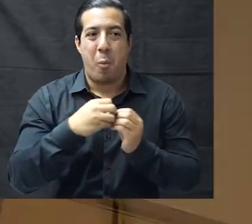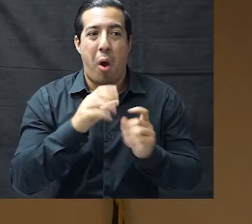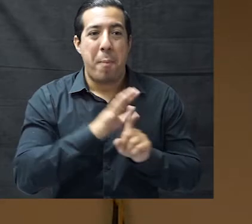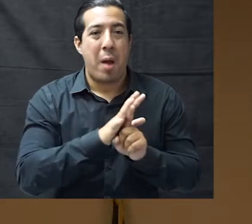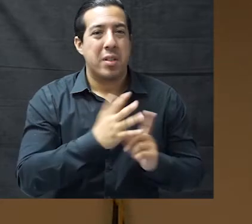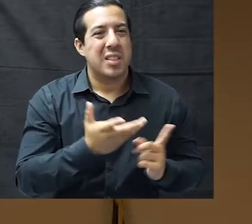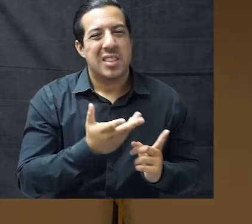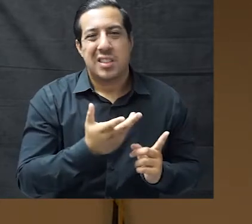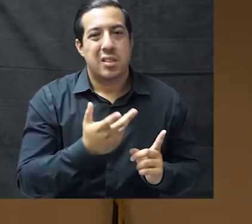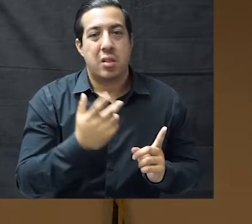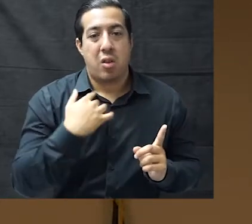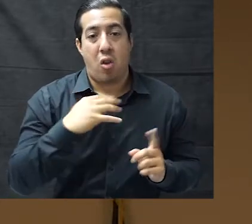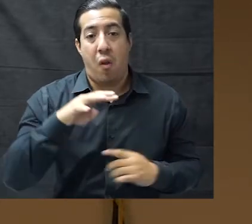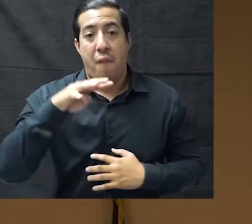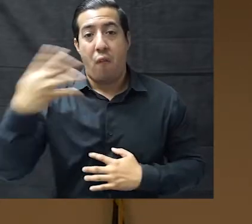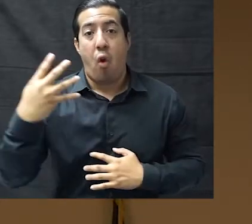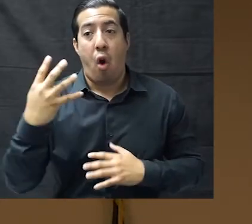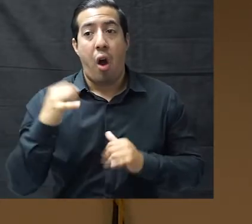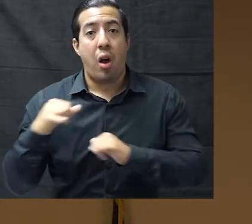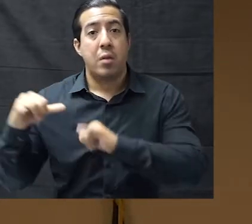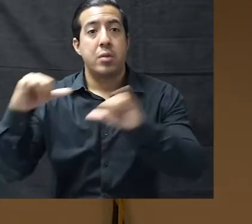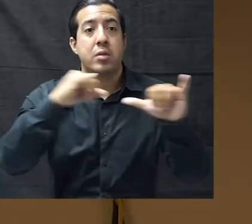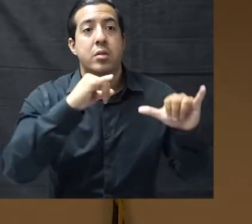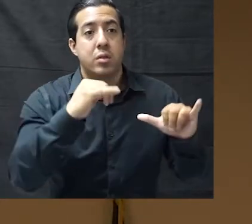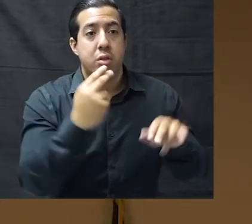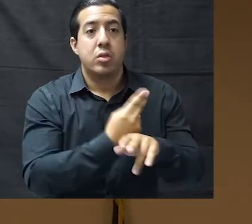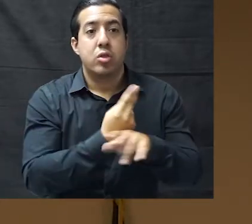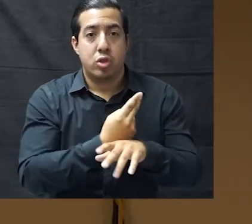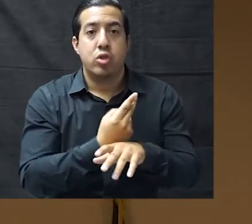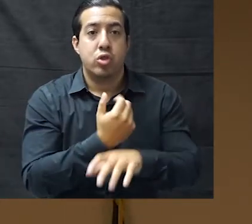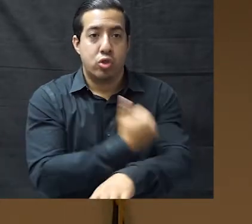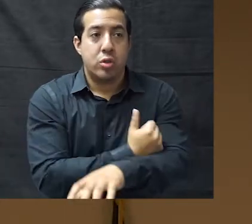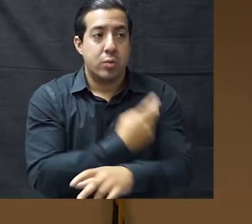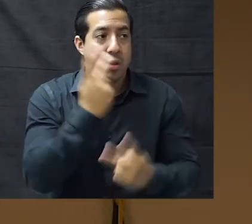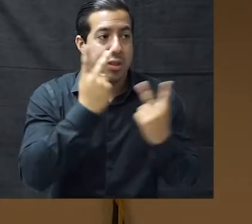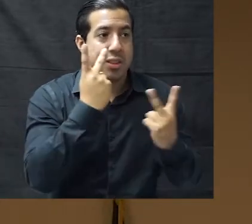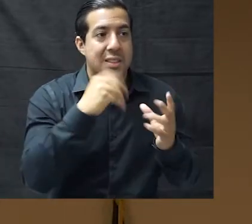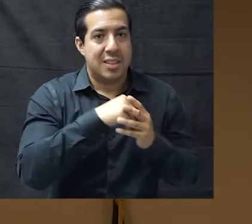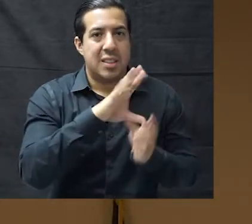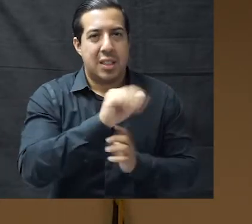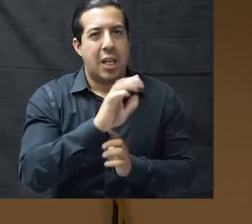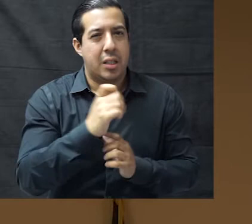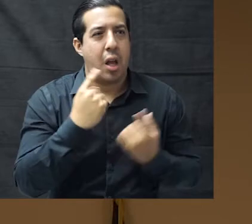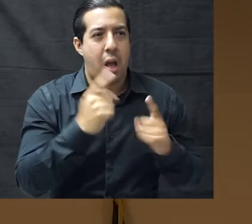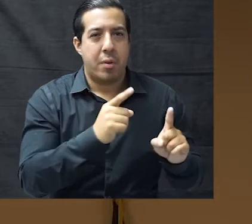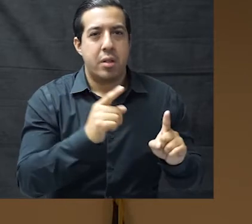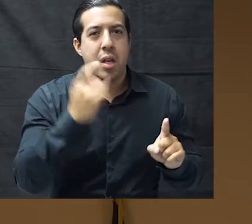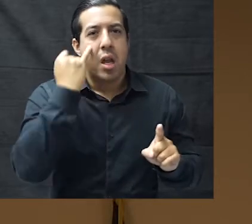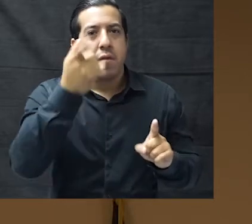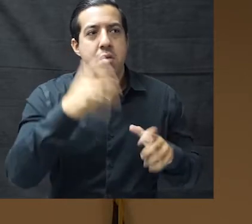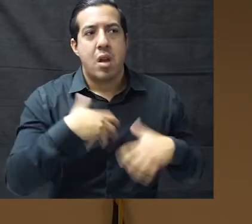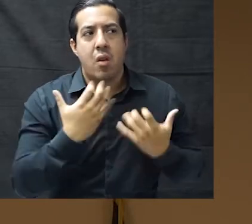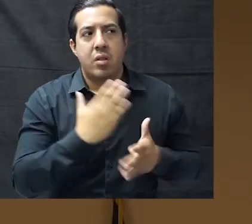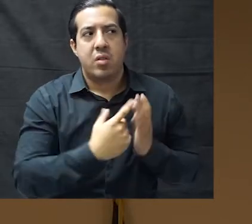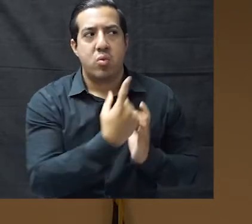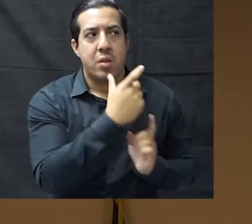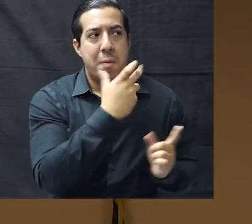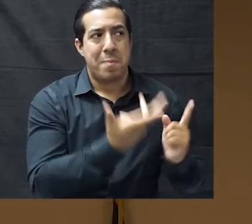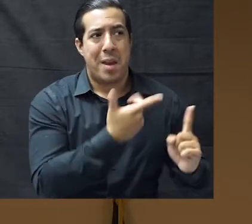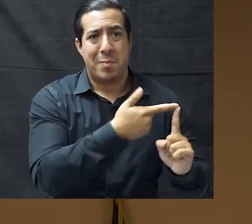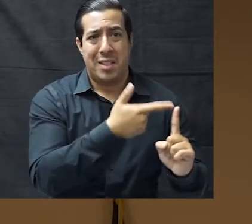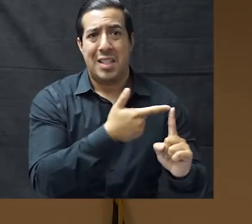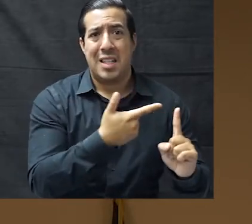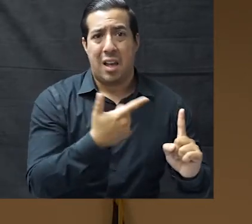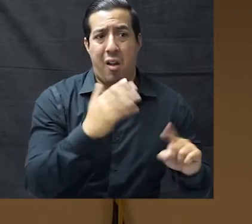So they're getting them, people can get them off of the internet? Yep. And that I would caution about internet